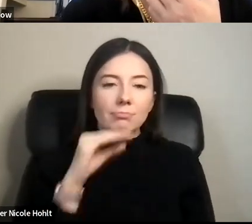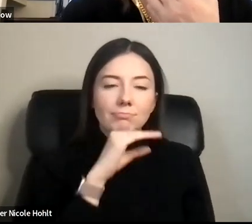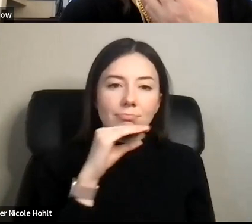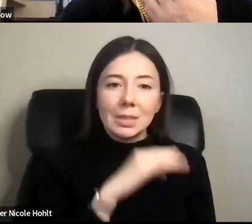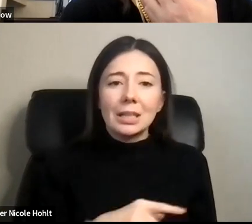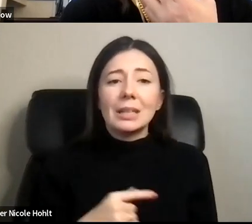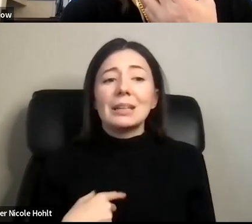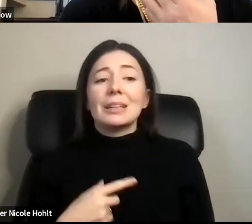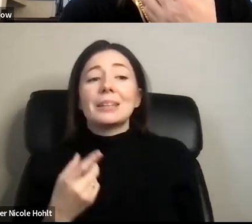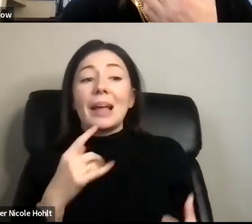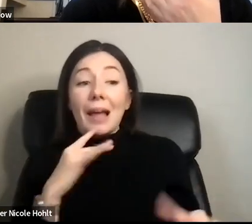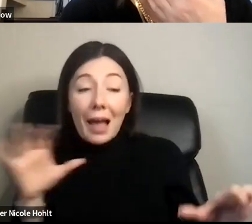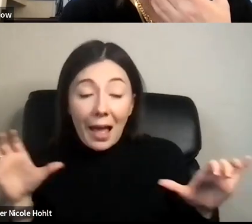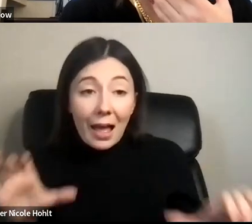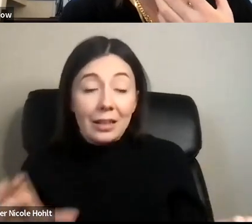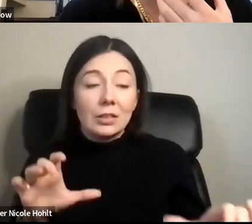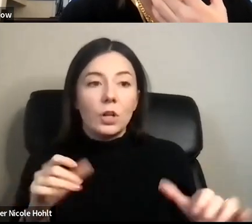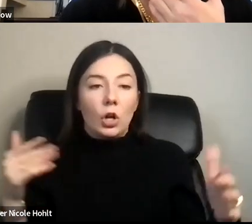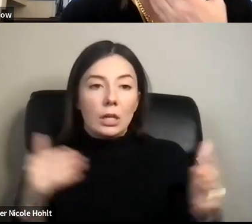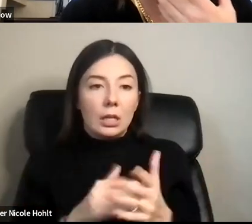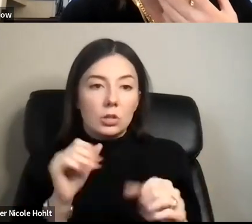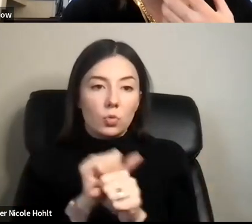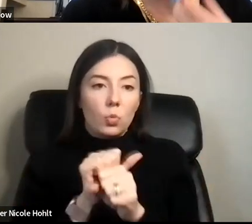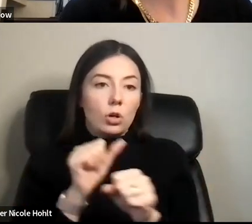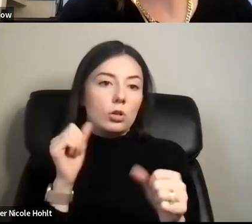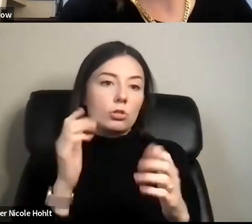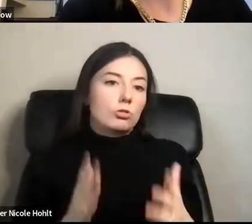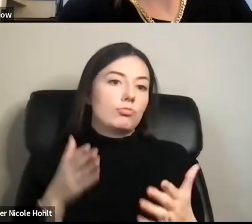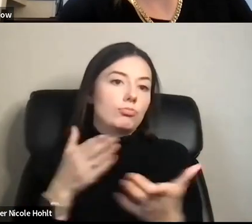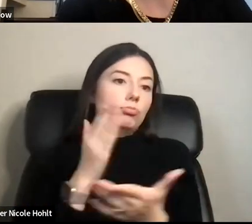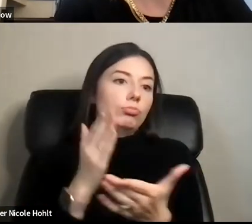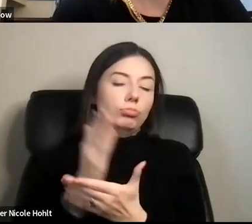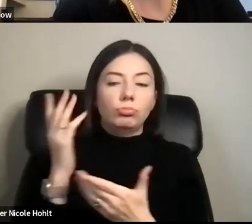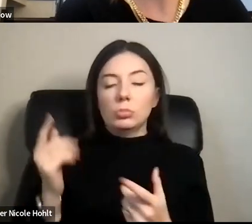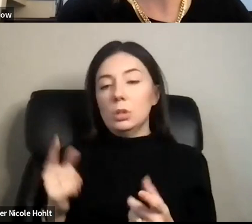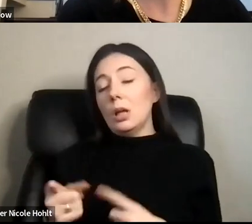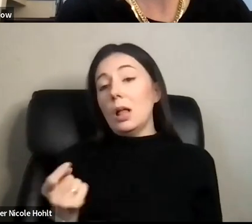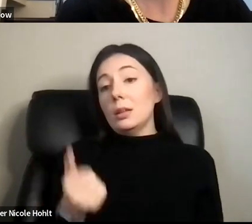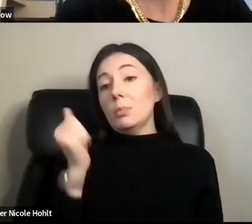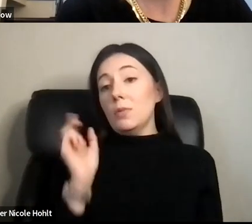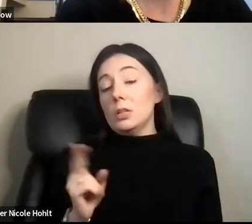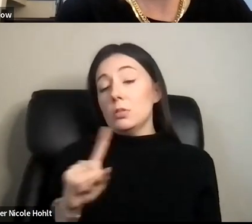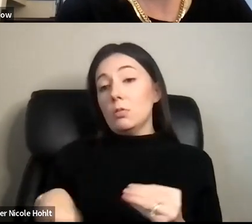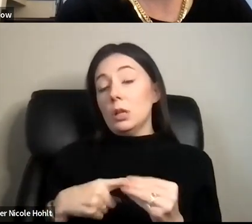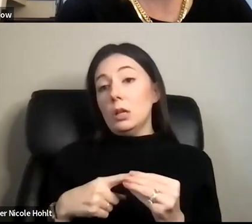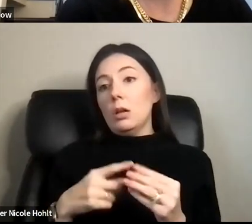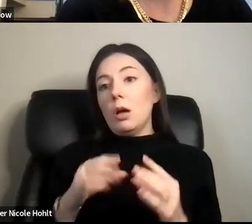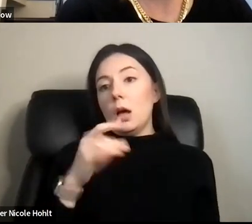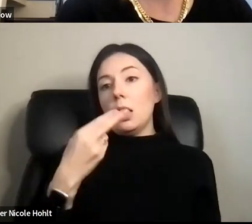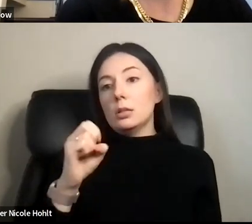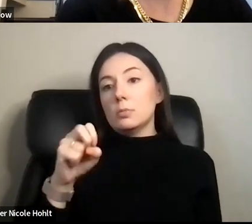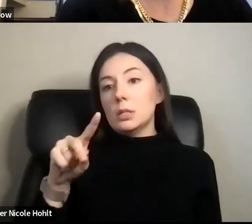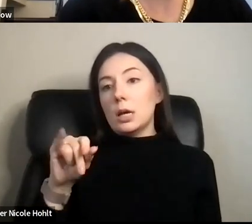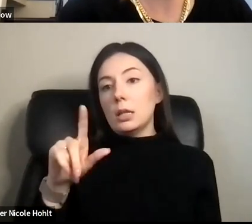lobby against workers' rights. But a bit of the history about hospitality, taking y'all way